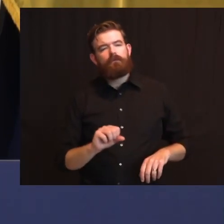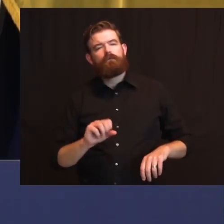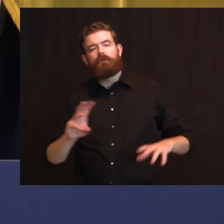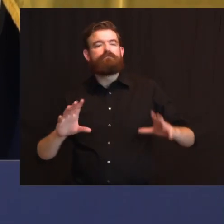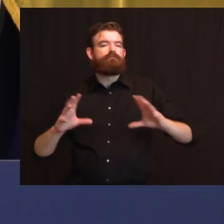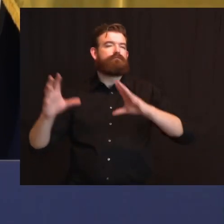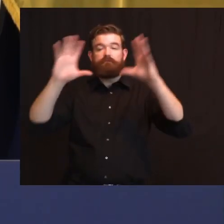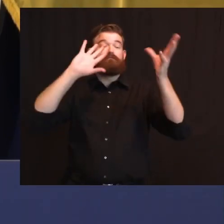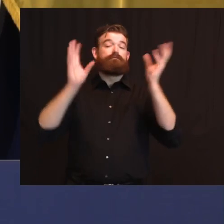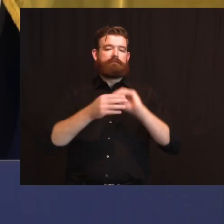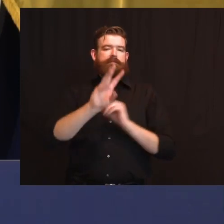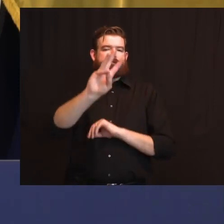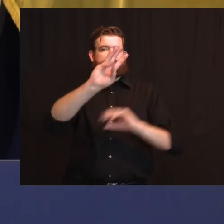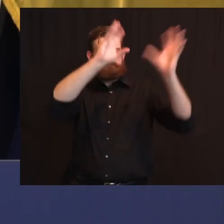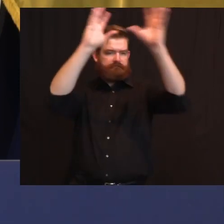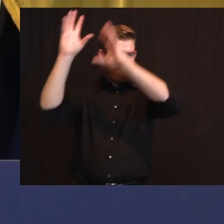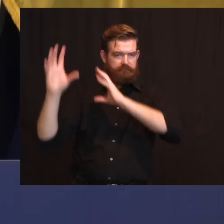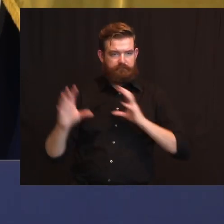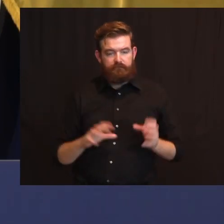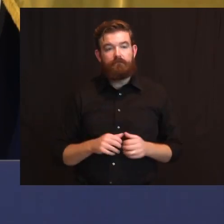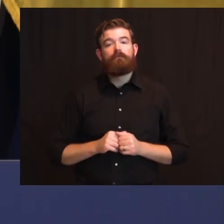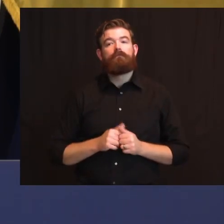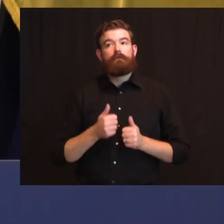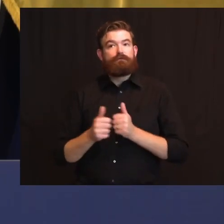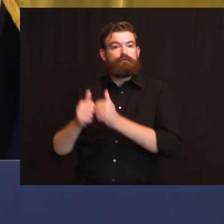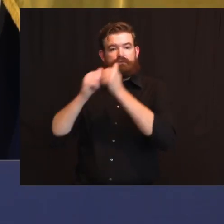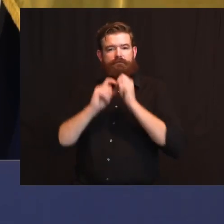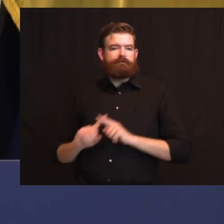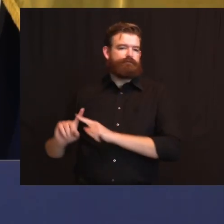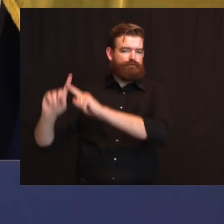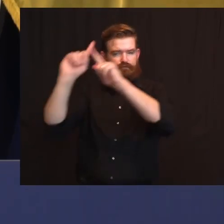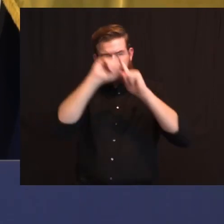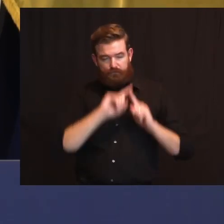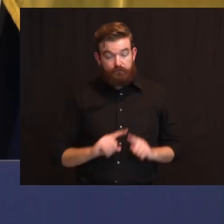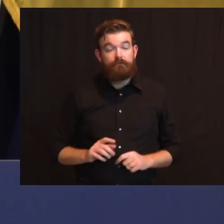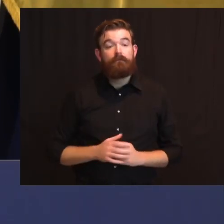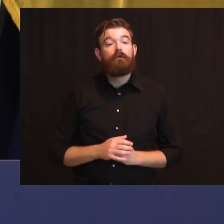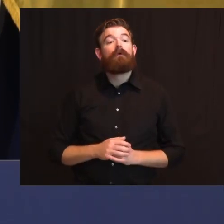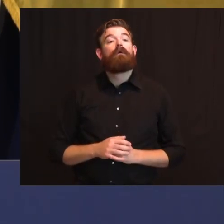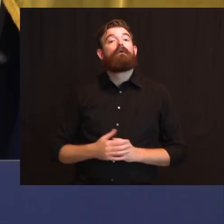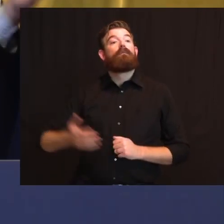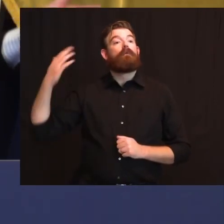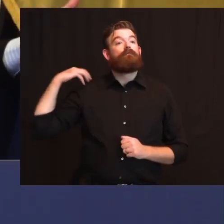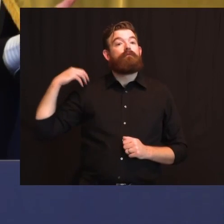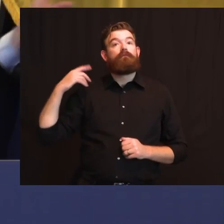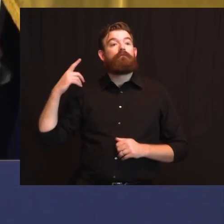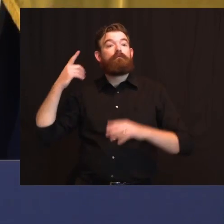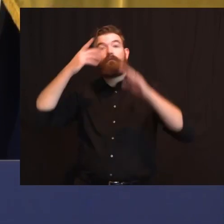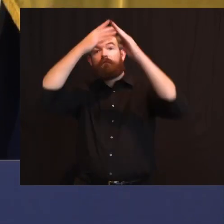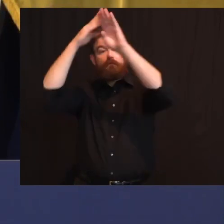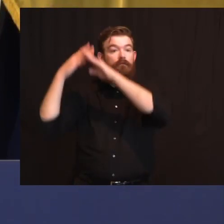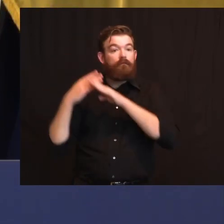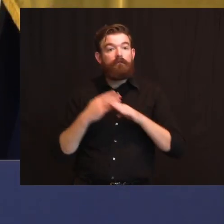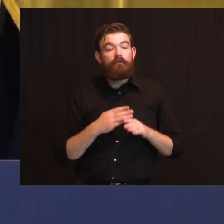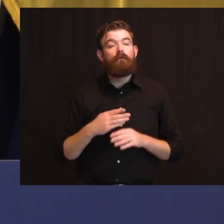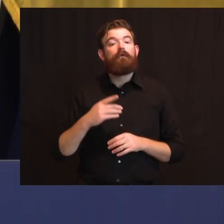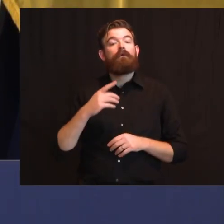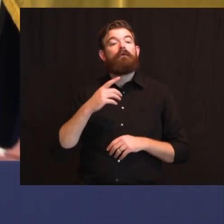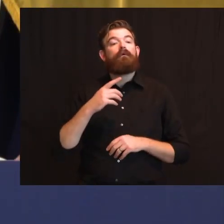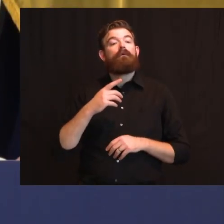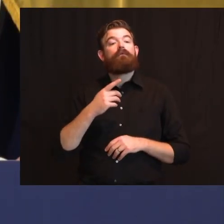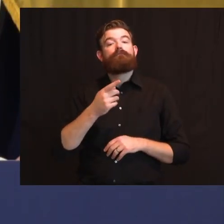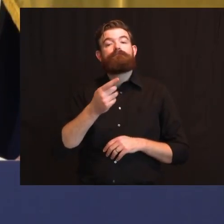very different dynamics. We haven't done that. We never did it with dining, for instance, because you can get into a car and drive from one